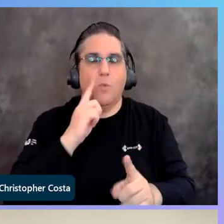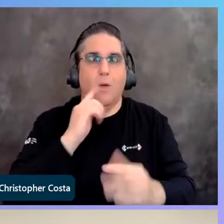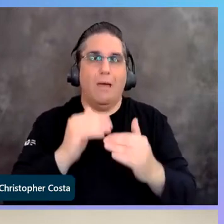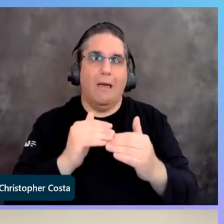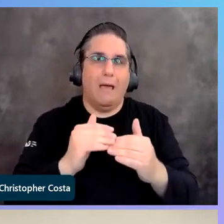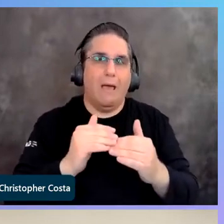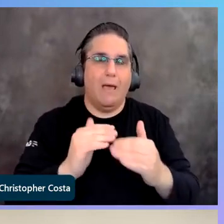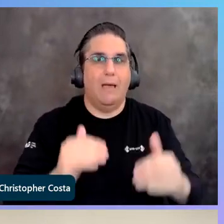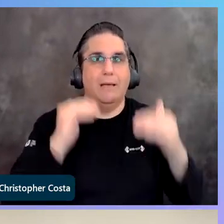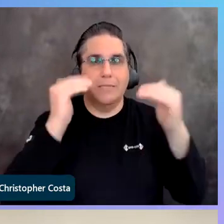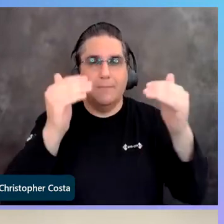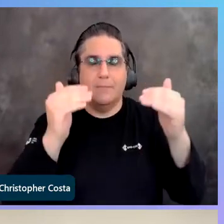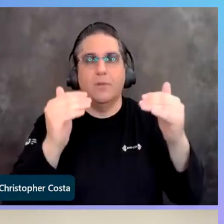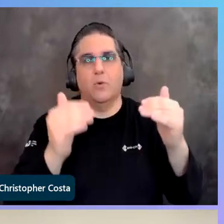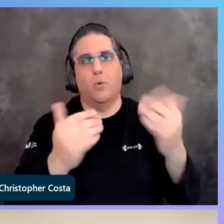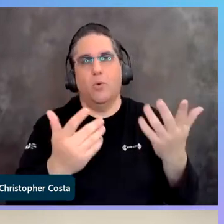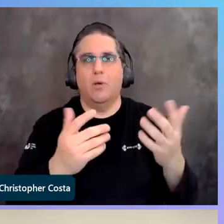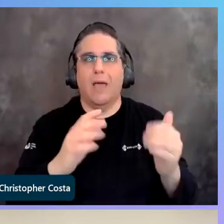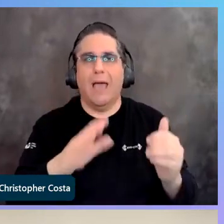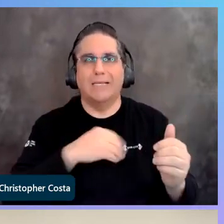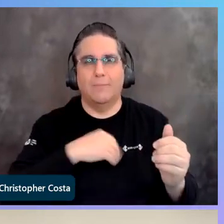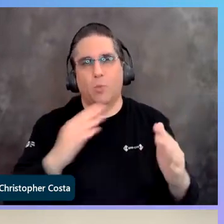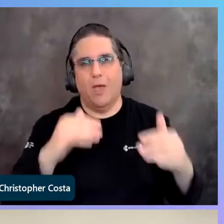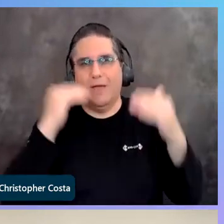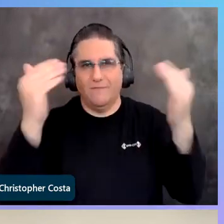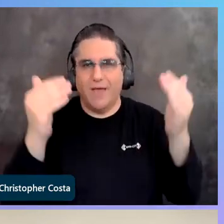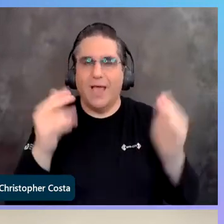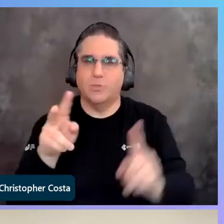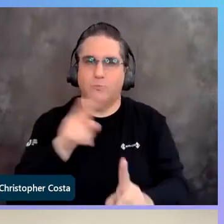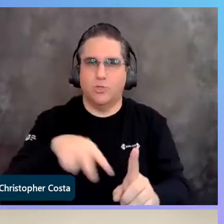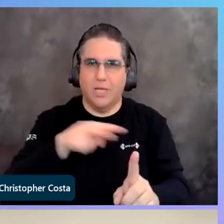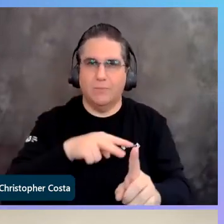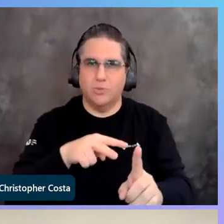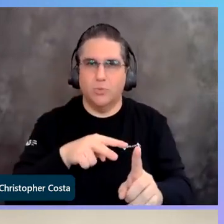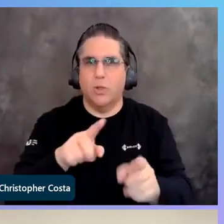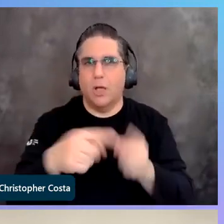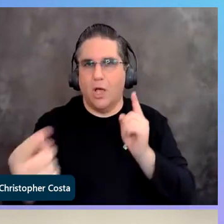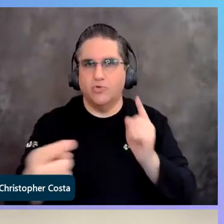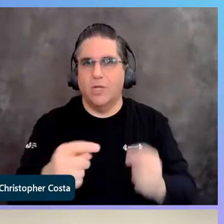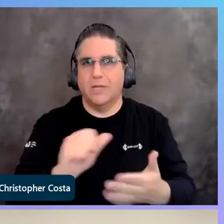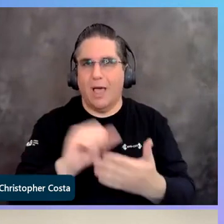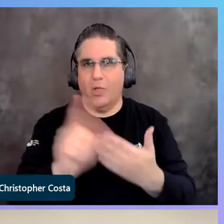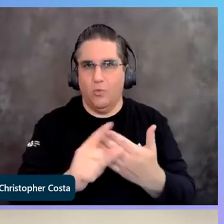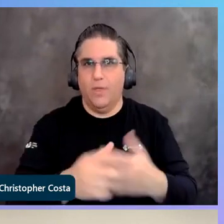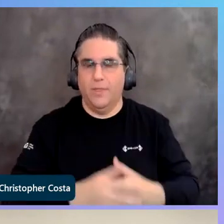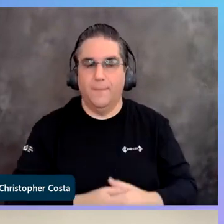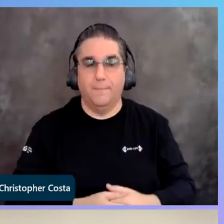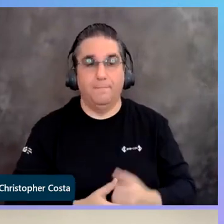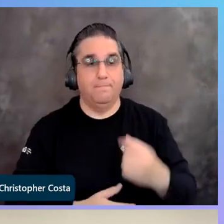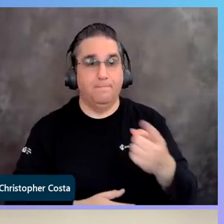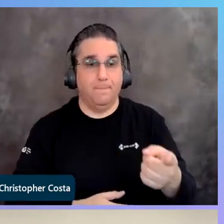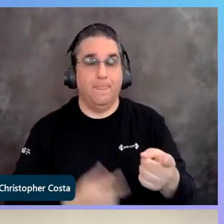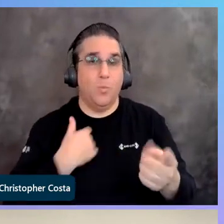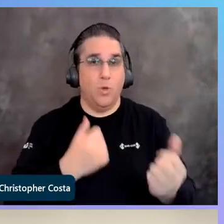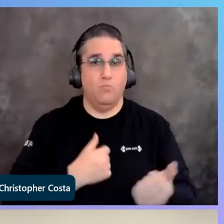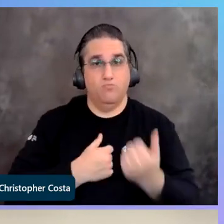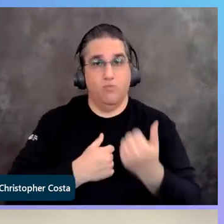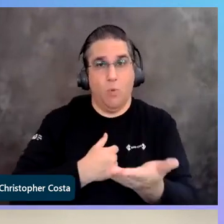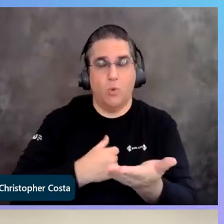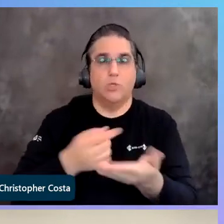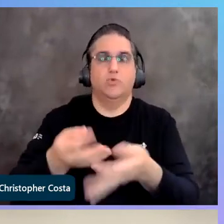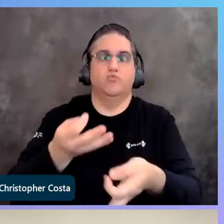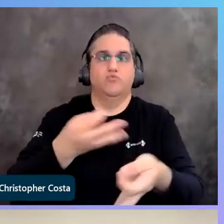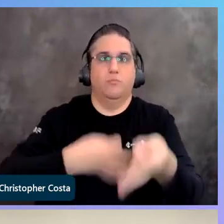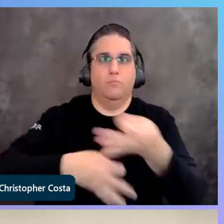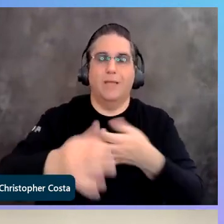Contrast Algorithm, or APCA. The APCA itself is the proposed candidate to replace the current way we